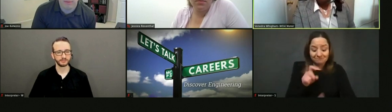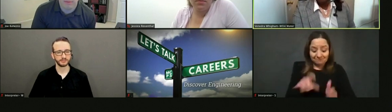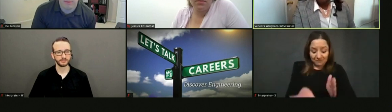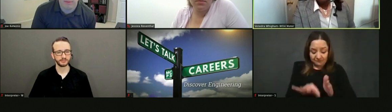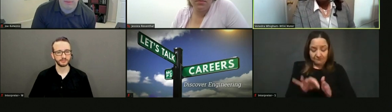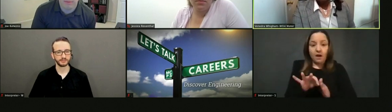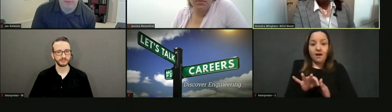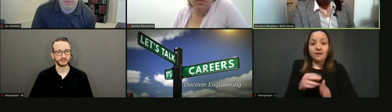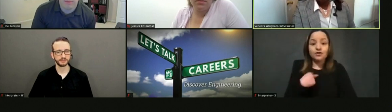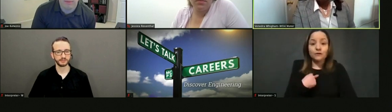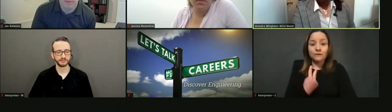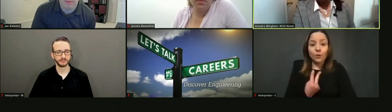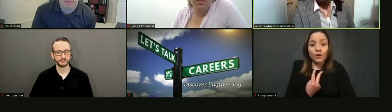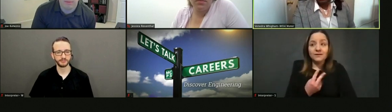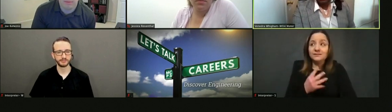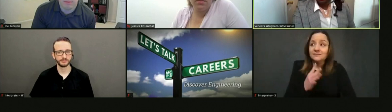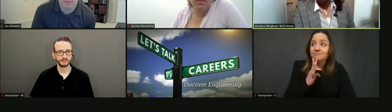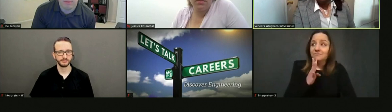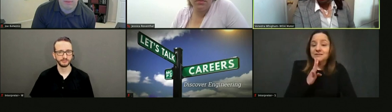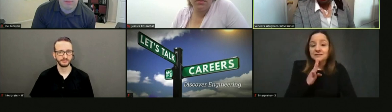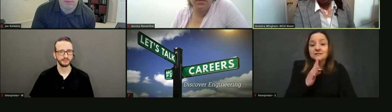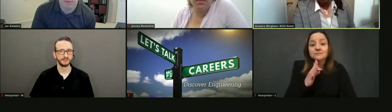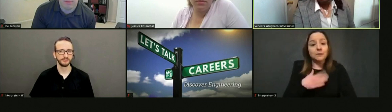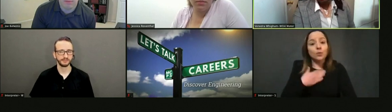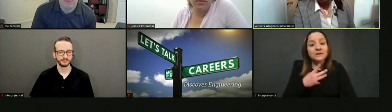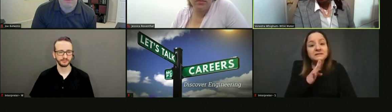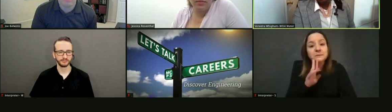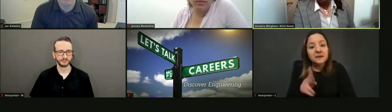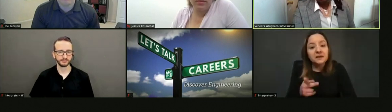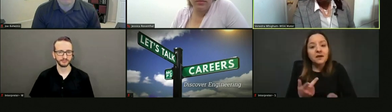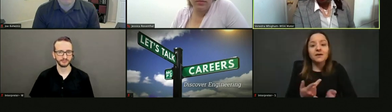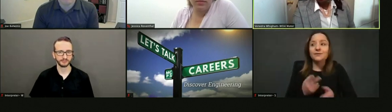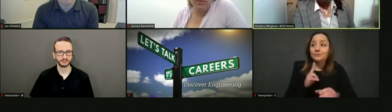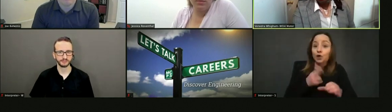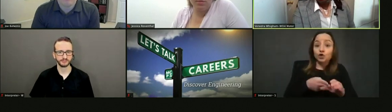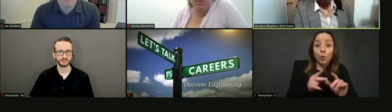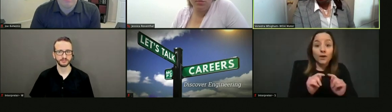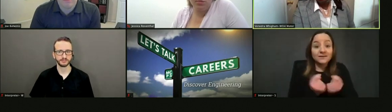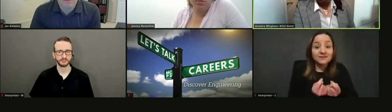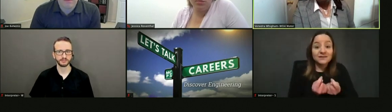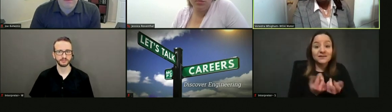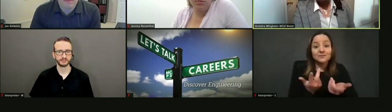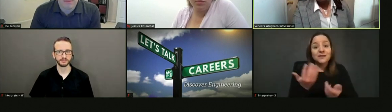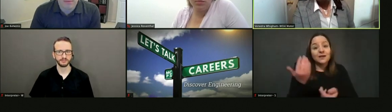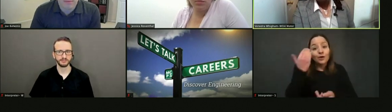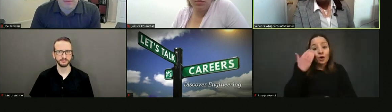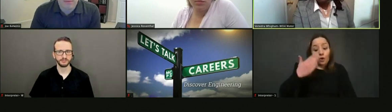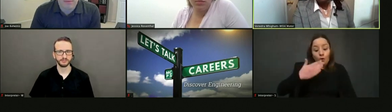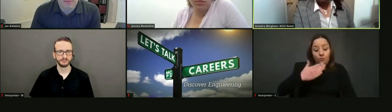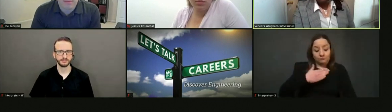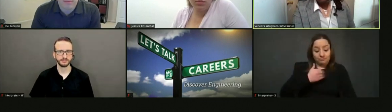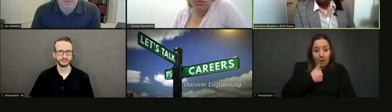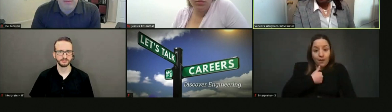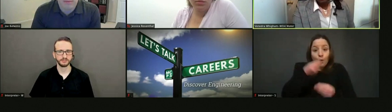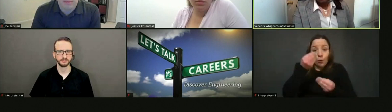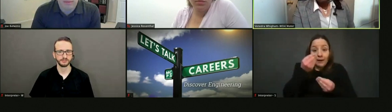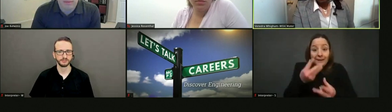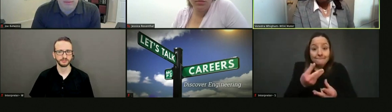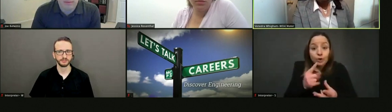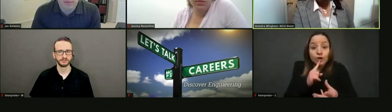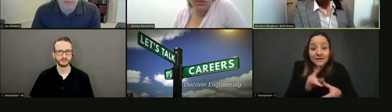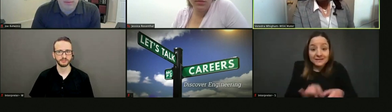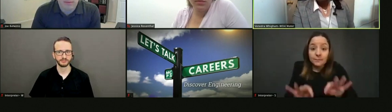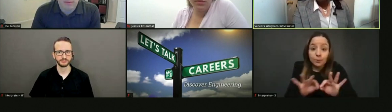up, join teams, and know that your input is important,